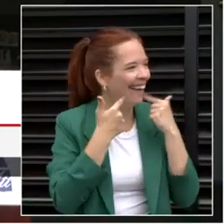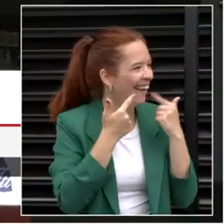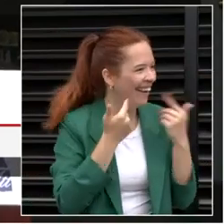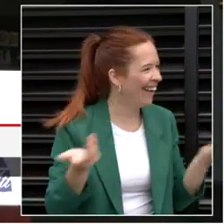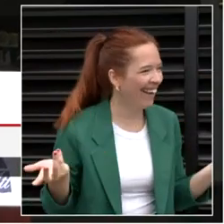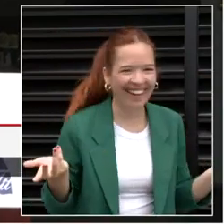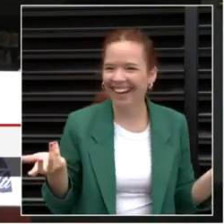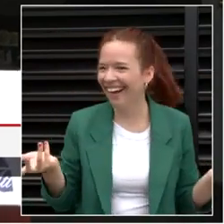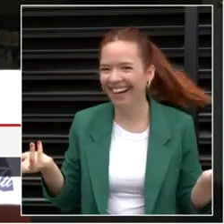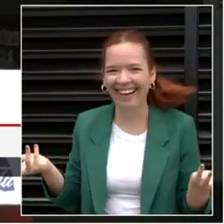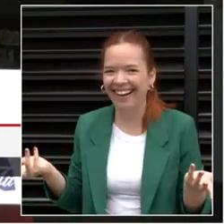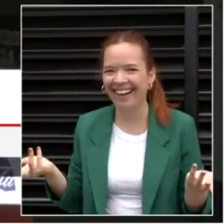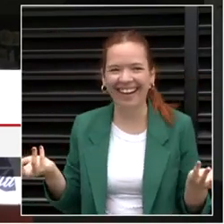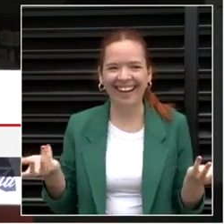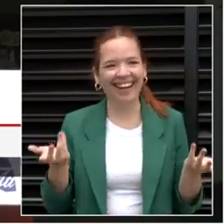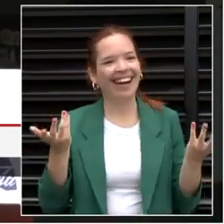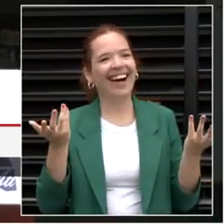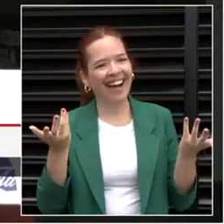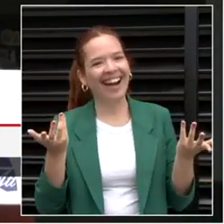a very proud